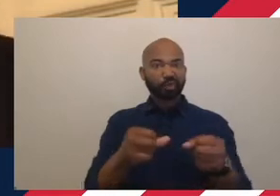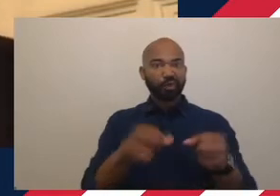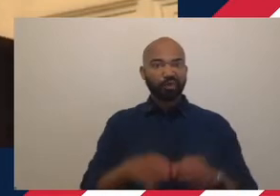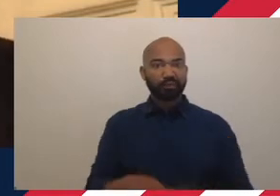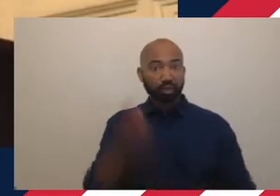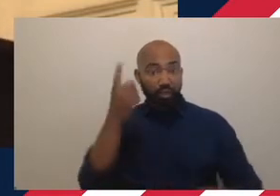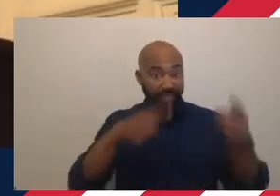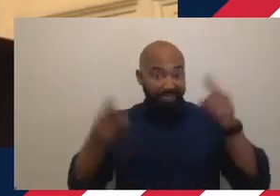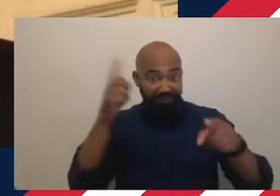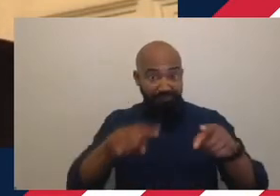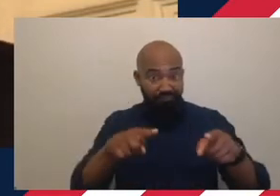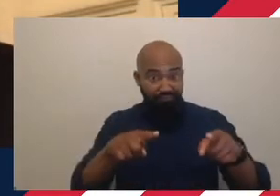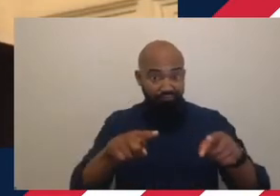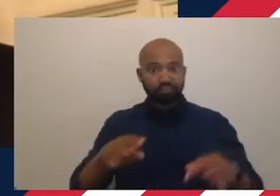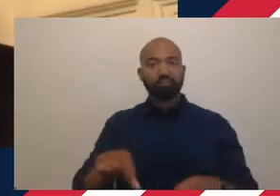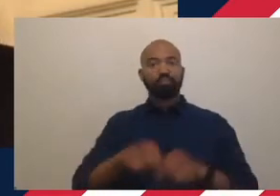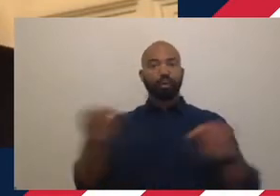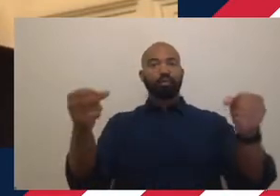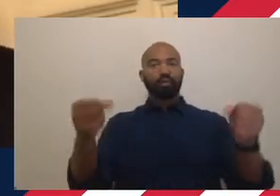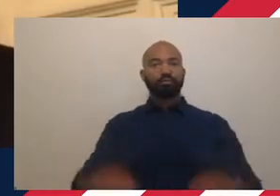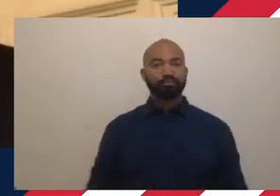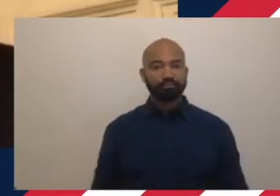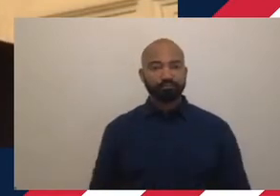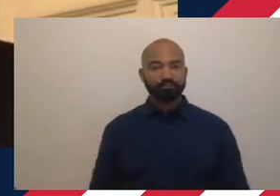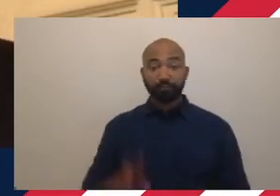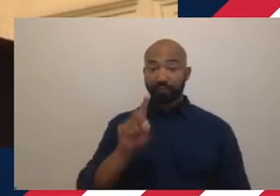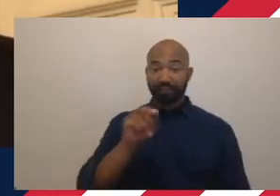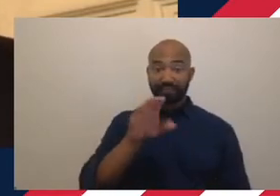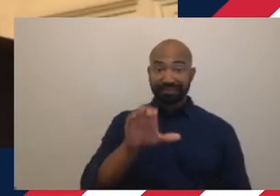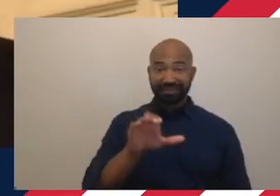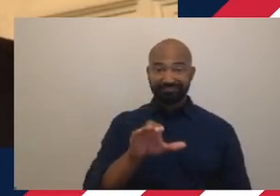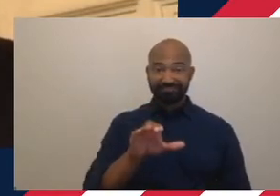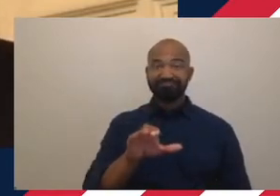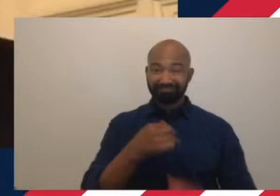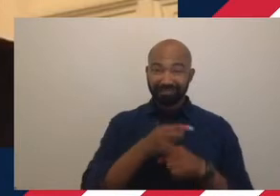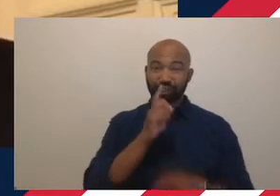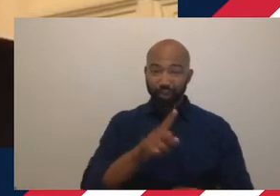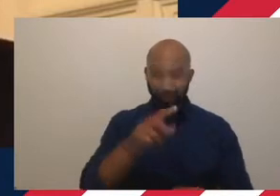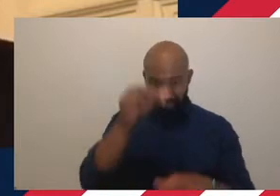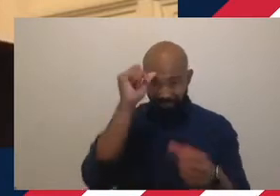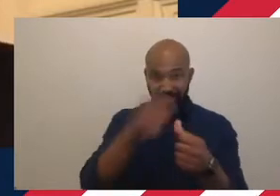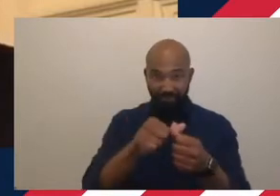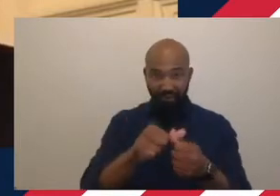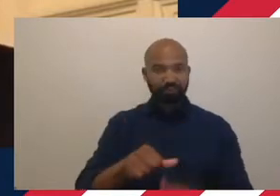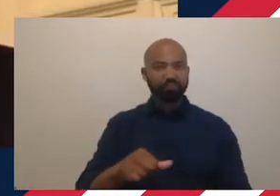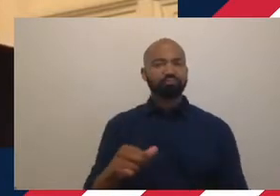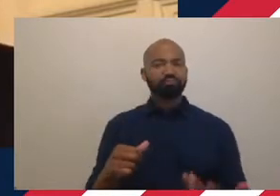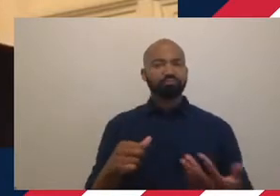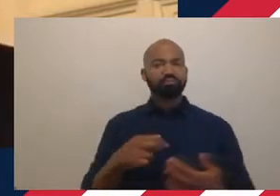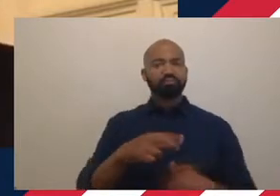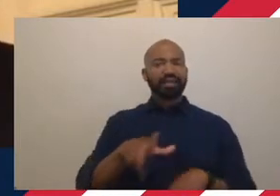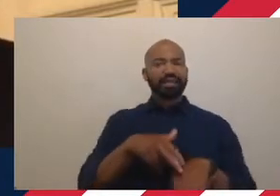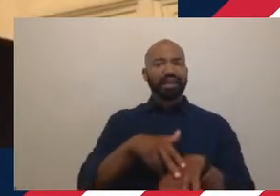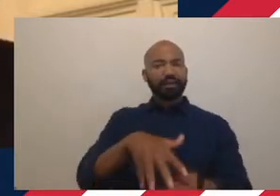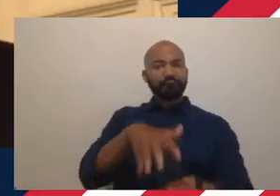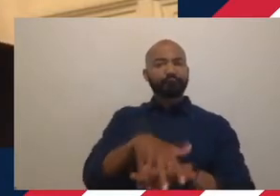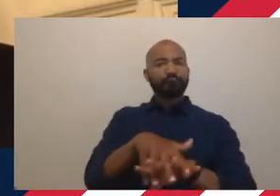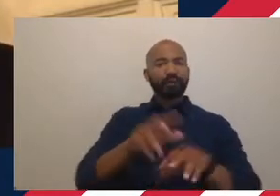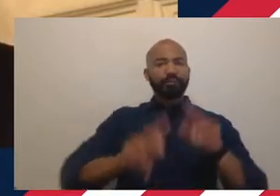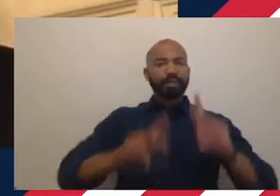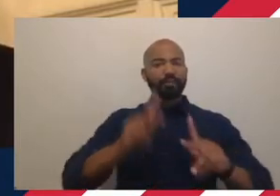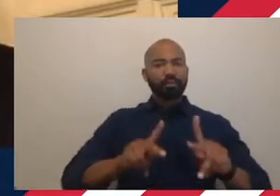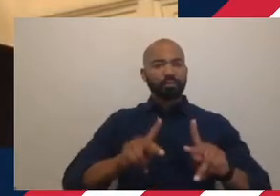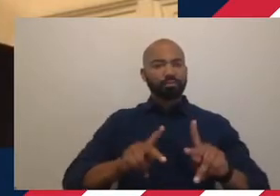DNC to also recognize that let's not take Native Americans for granted in this election.